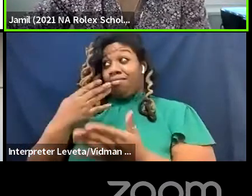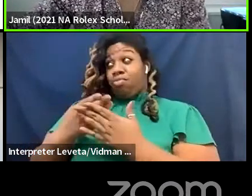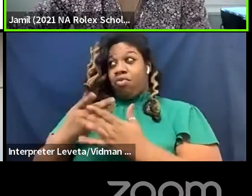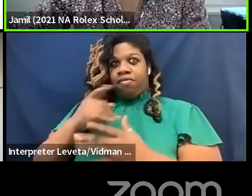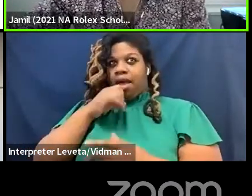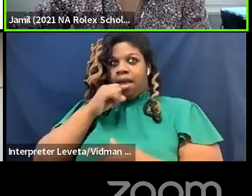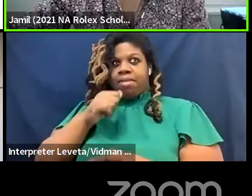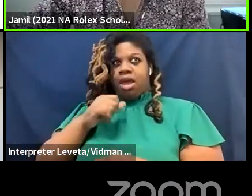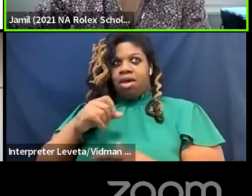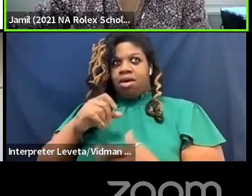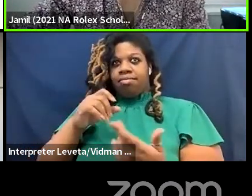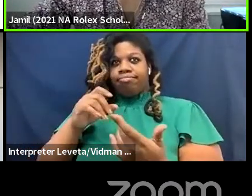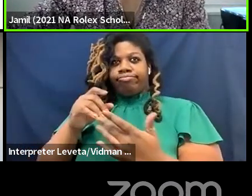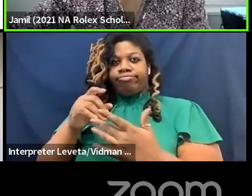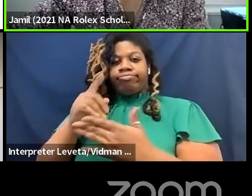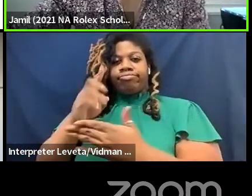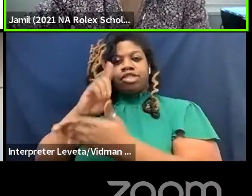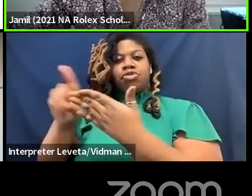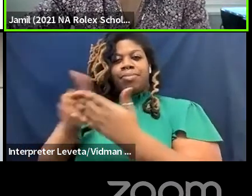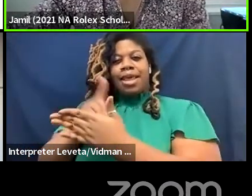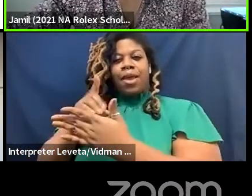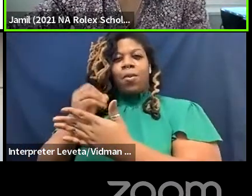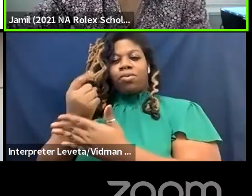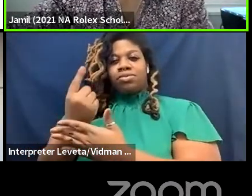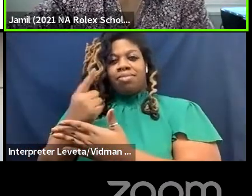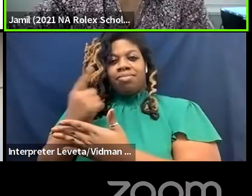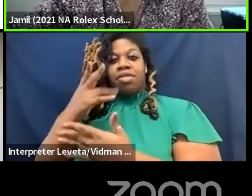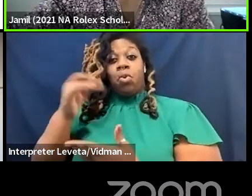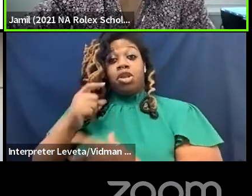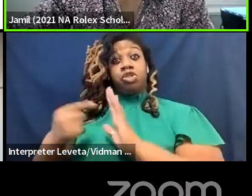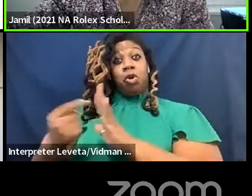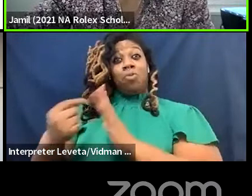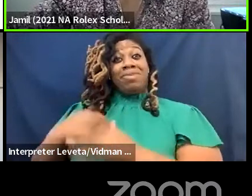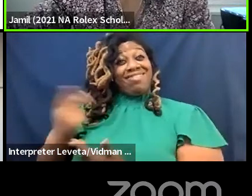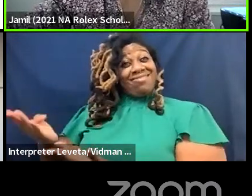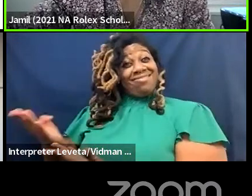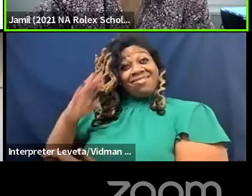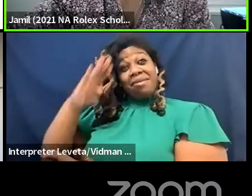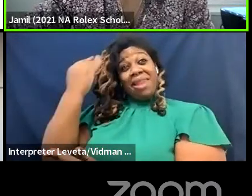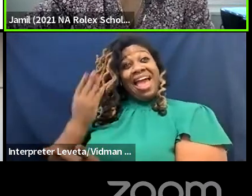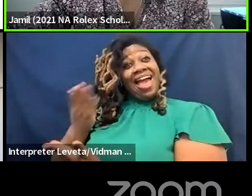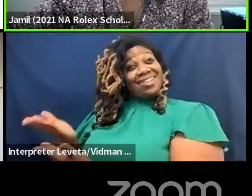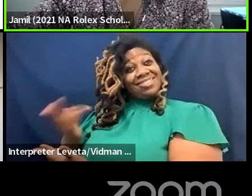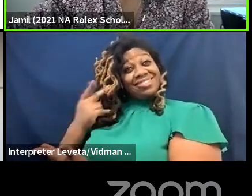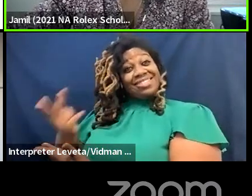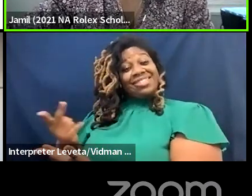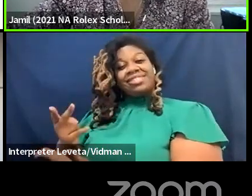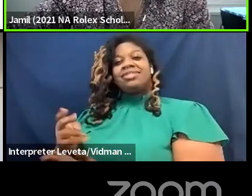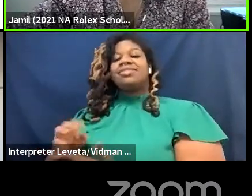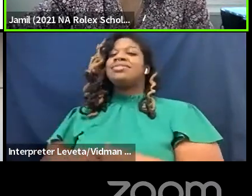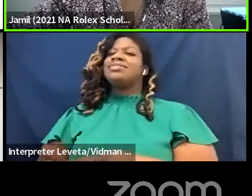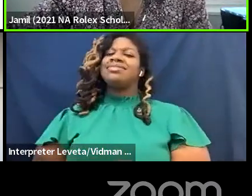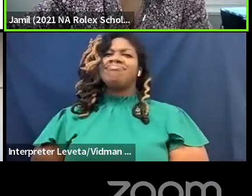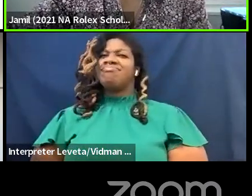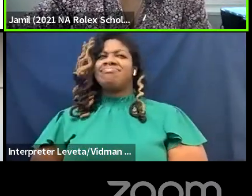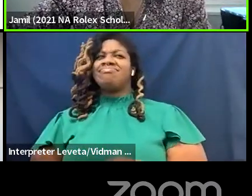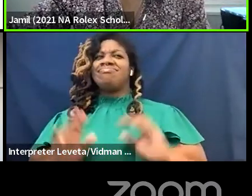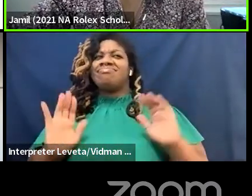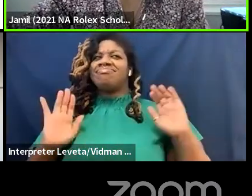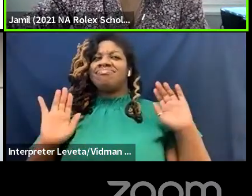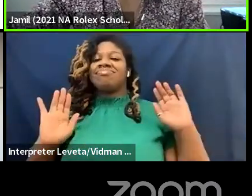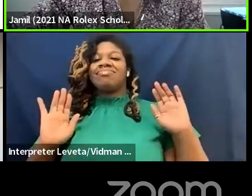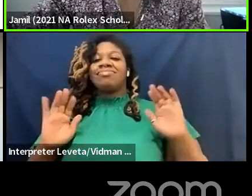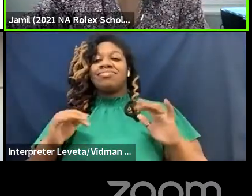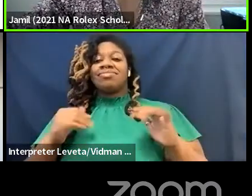had to be like, you know, instead of trying to use me for your own goals to, you know,